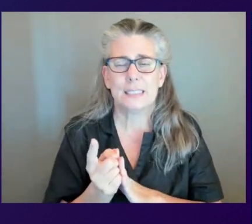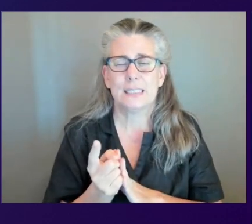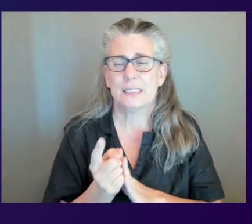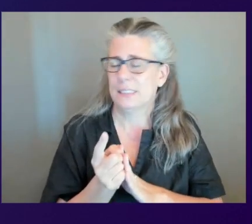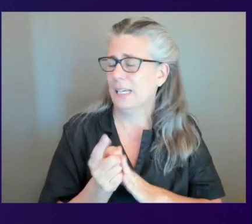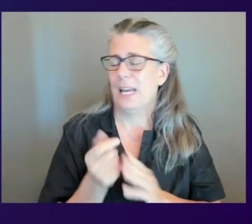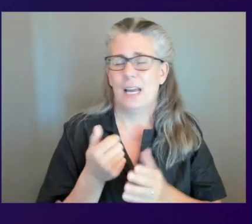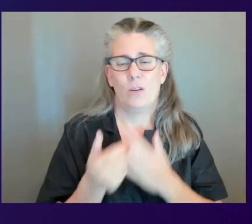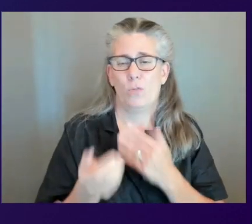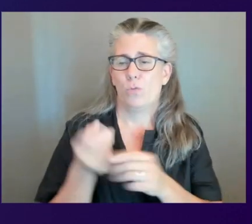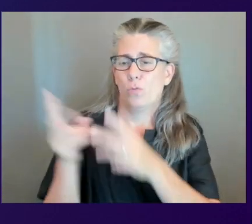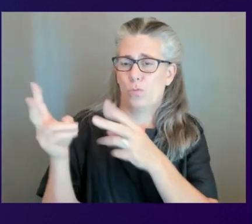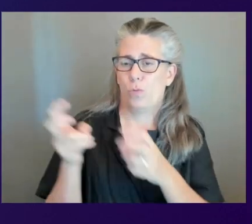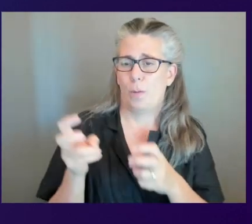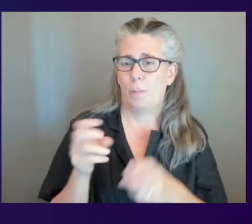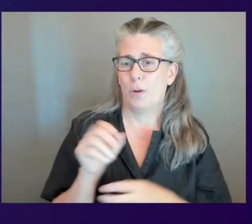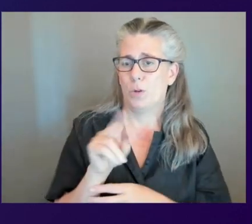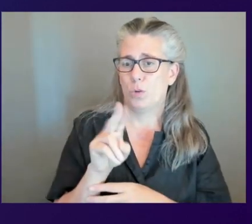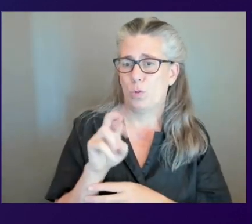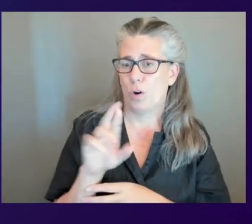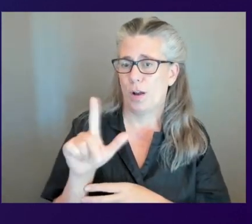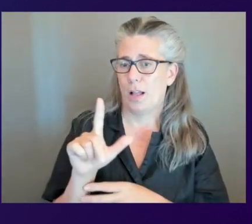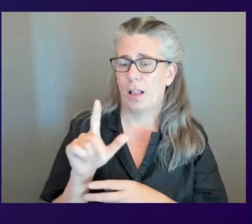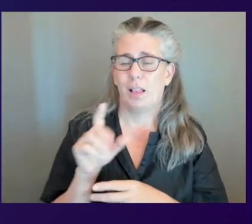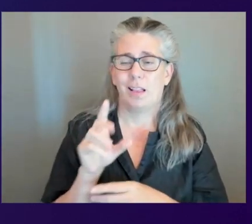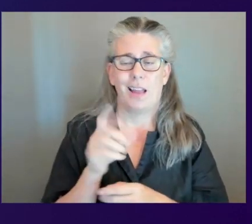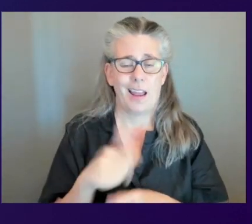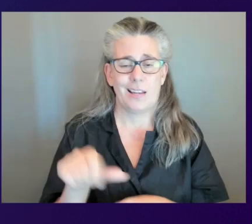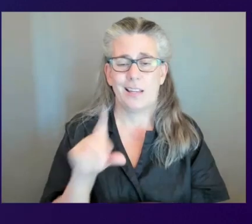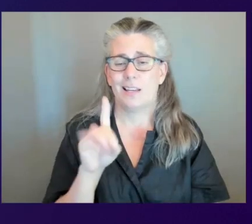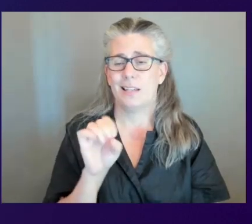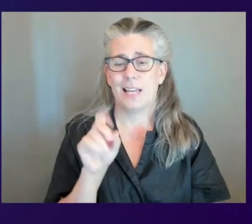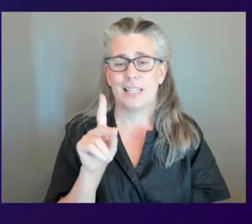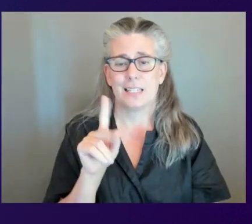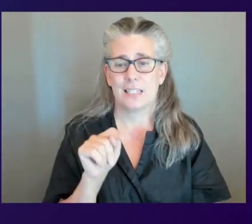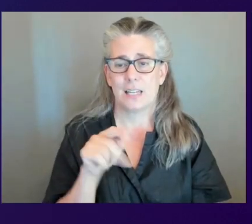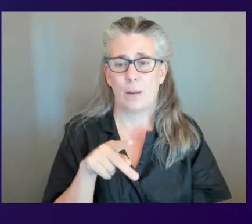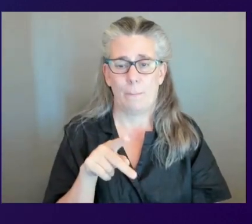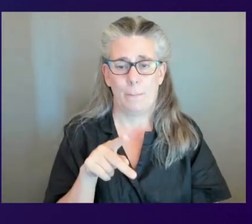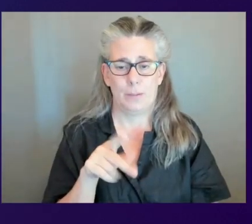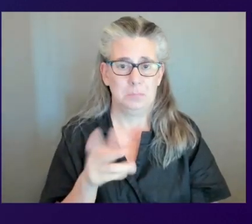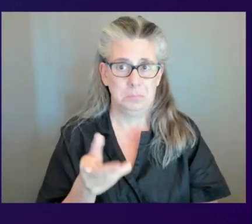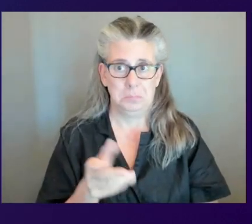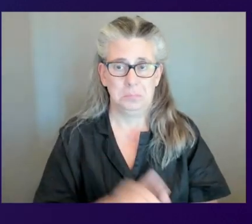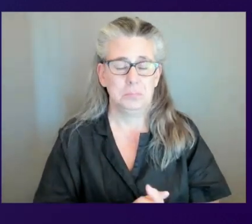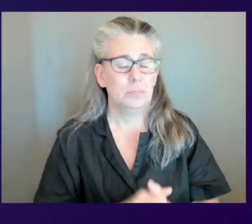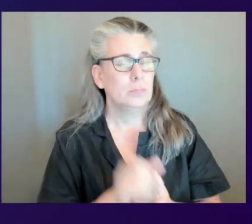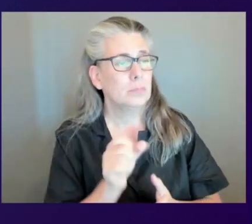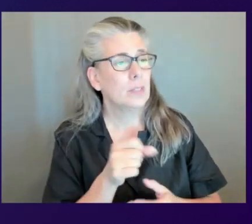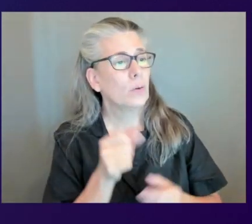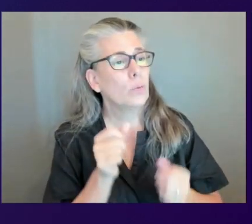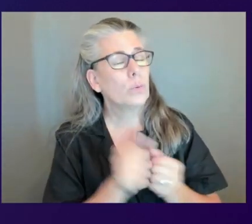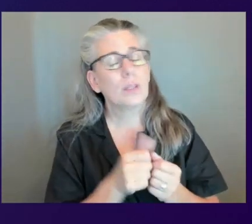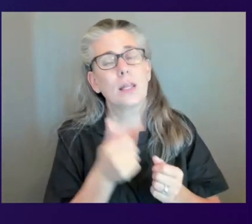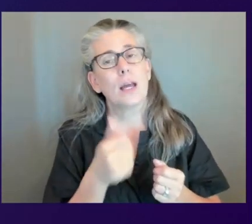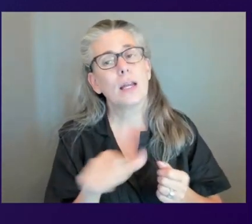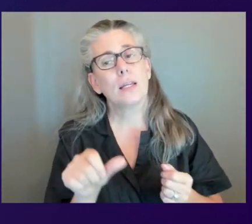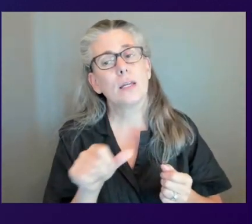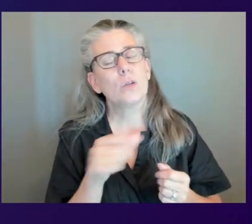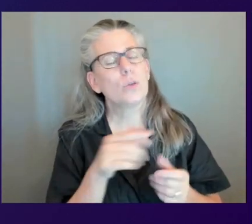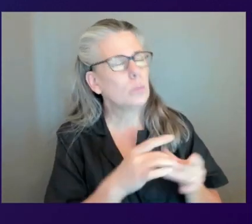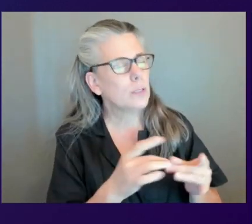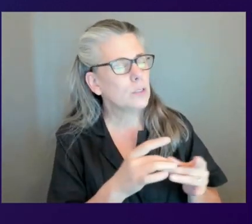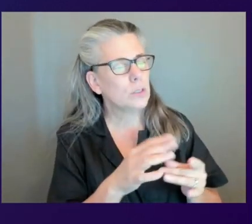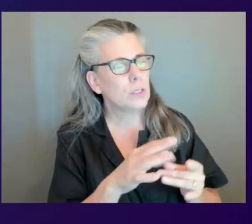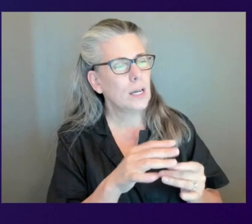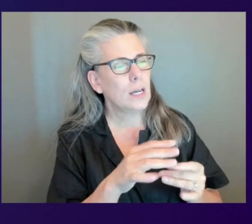Week, 2 minutes. And with the global AWS kind of availability, you mentioned support. You can